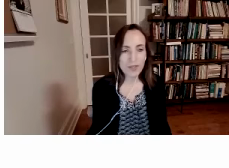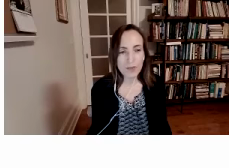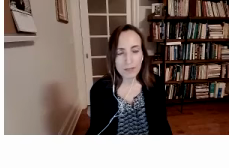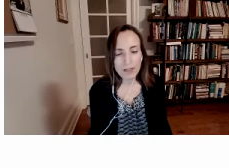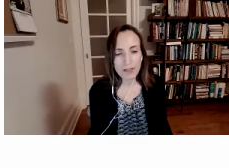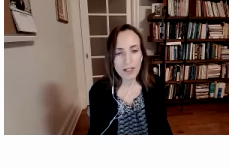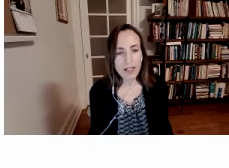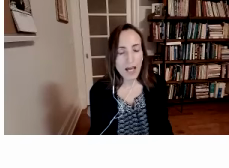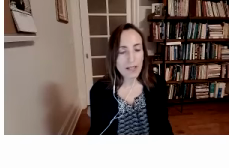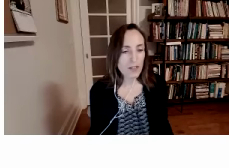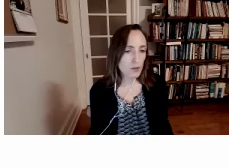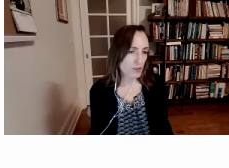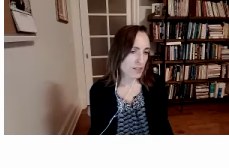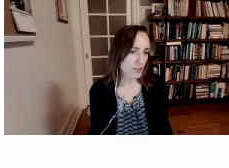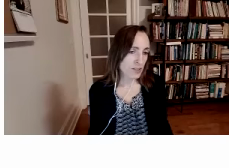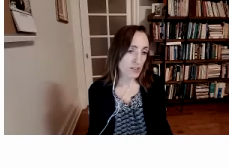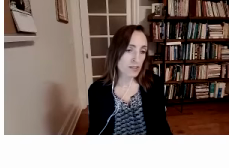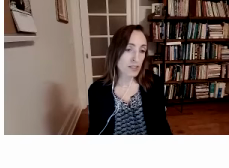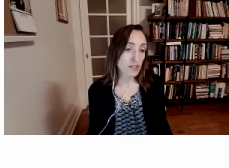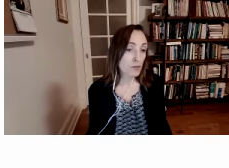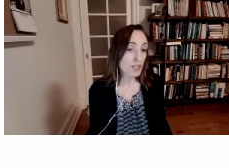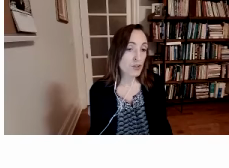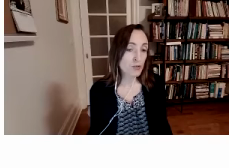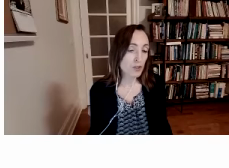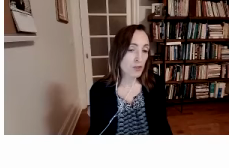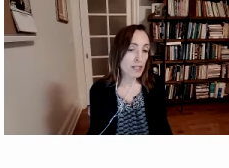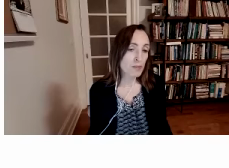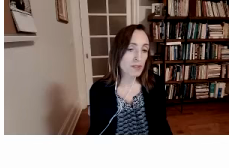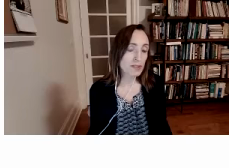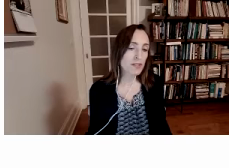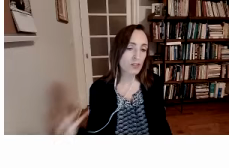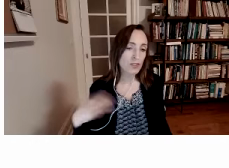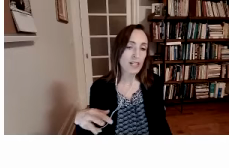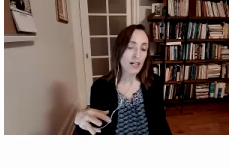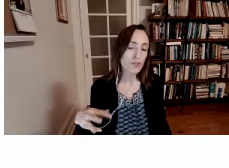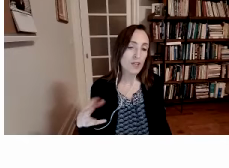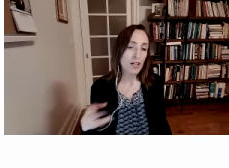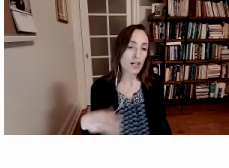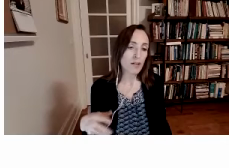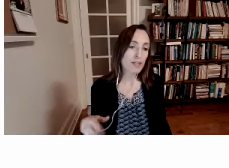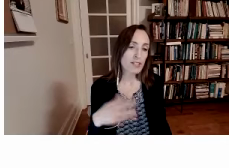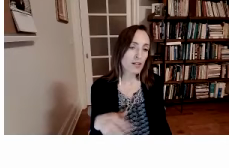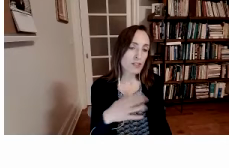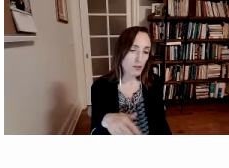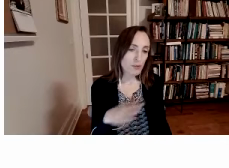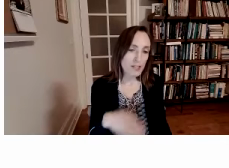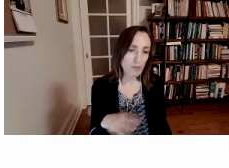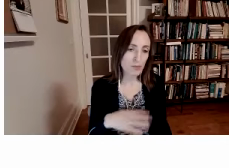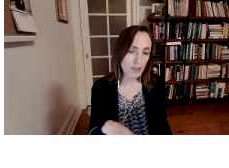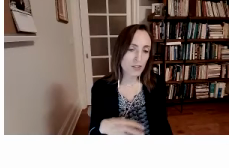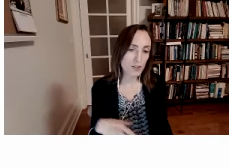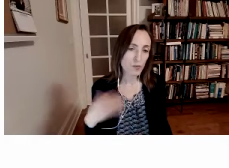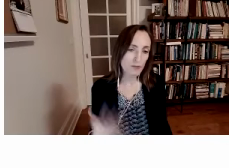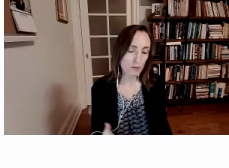prominence experiment. And the other predictor is the information structure label. And this actually breaks down into 3